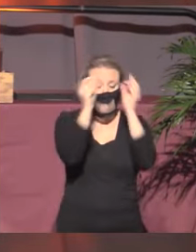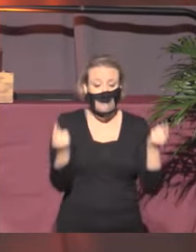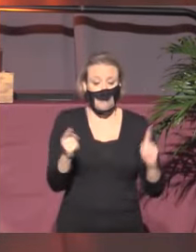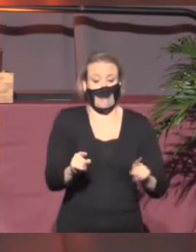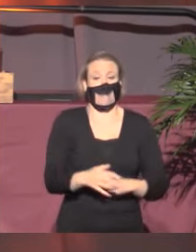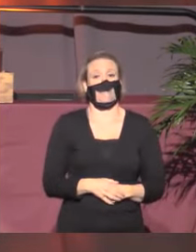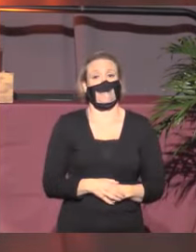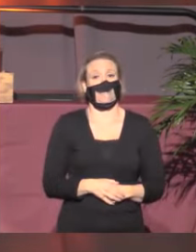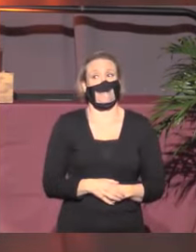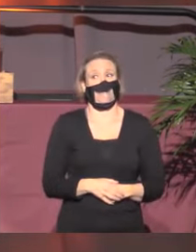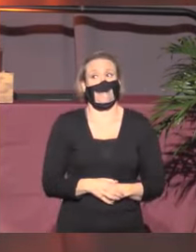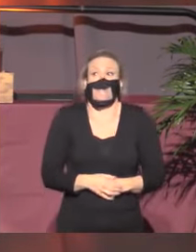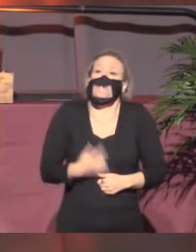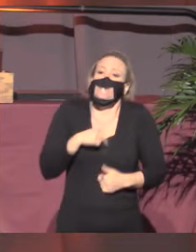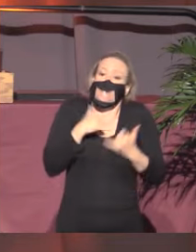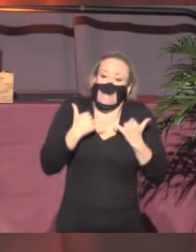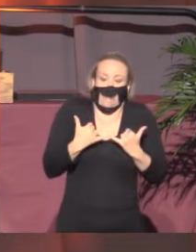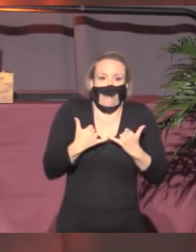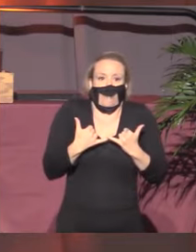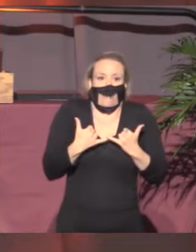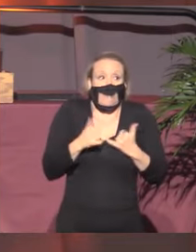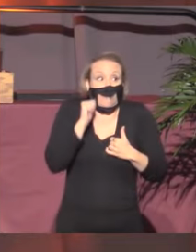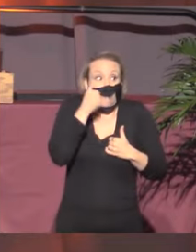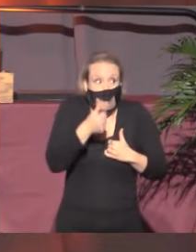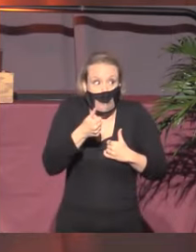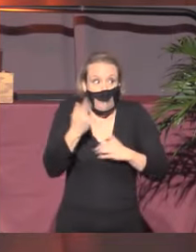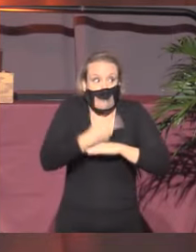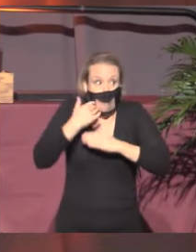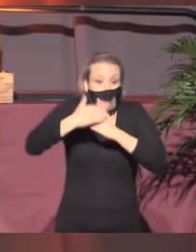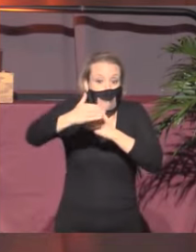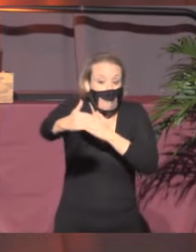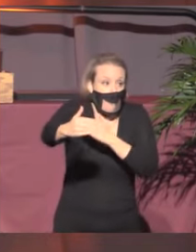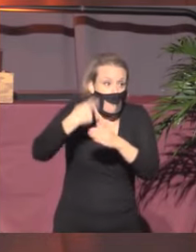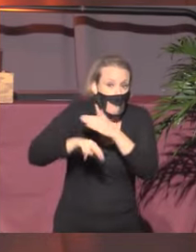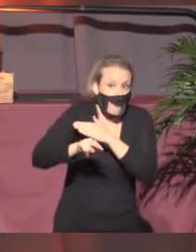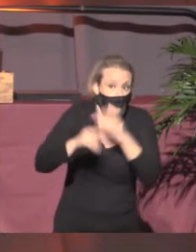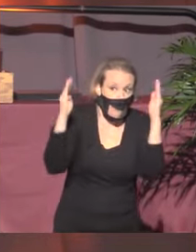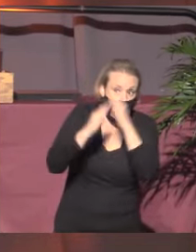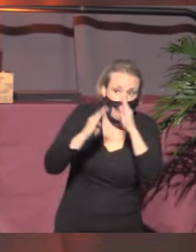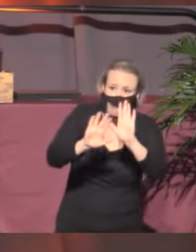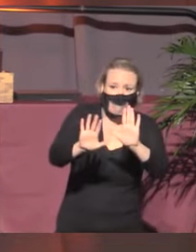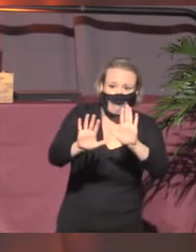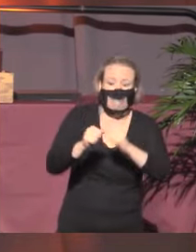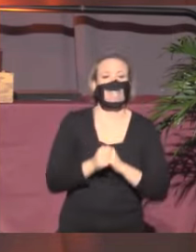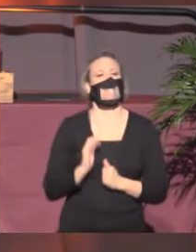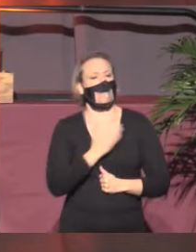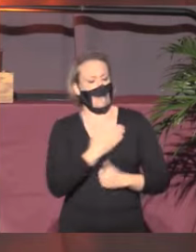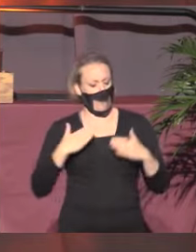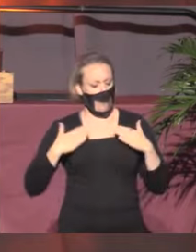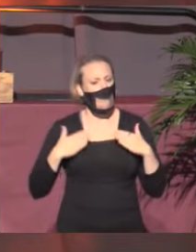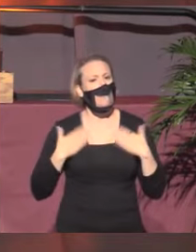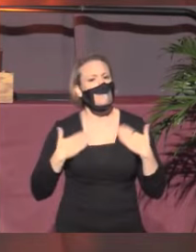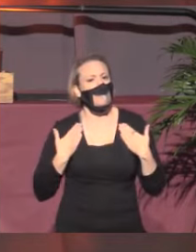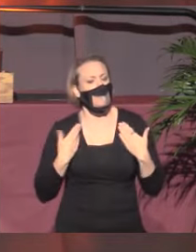stop worrying about tomorrow and prioritize our happiness today. As a class, we